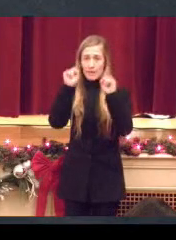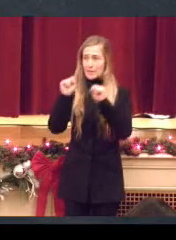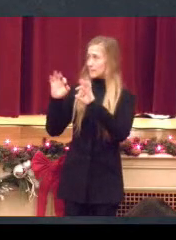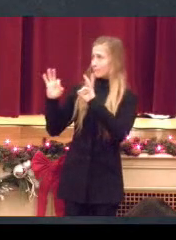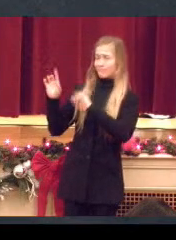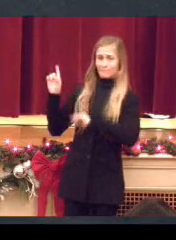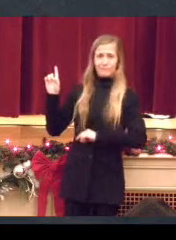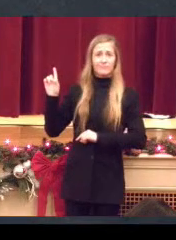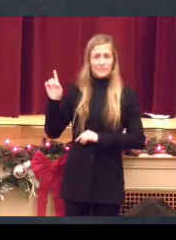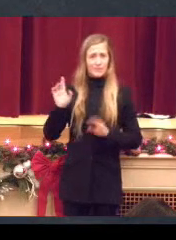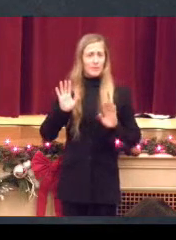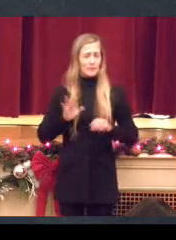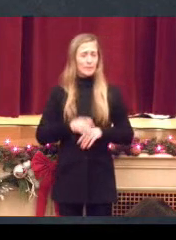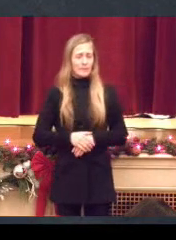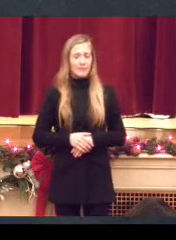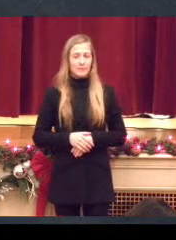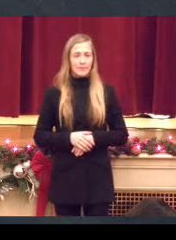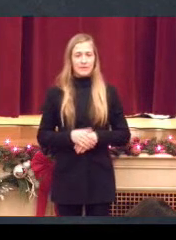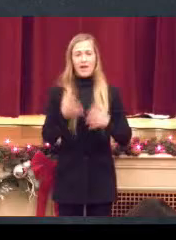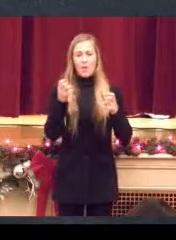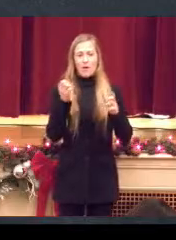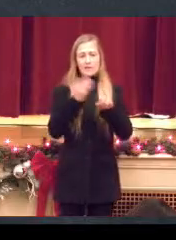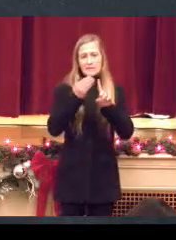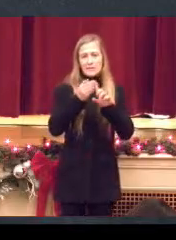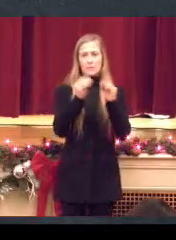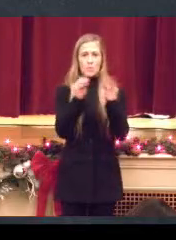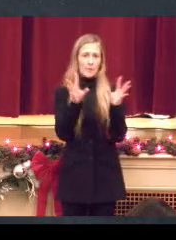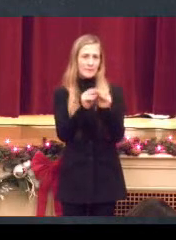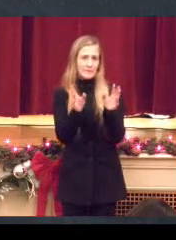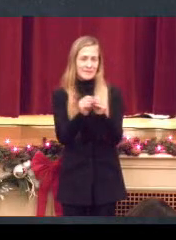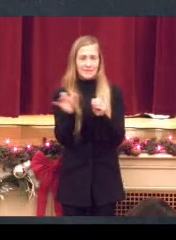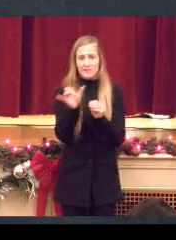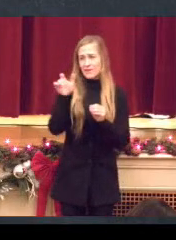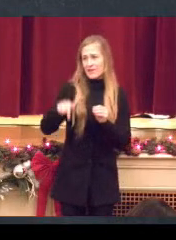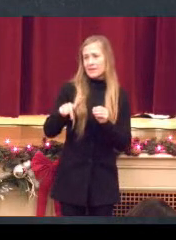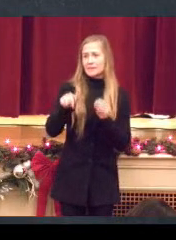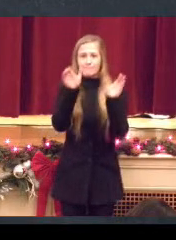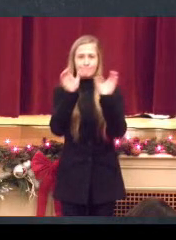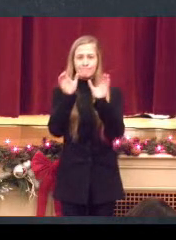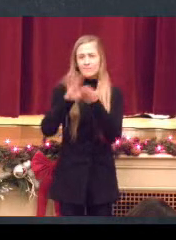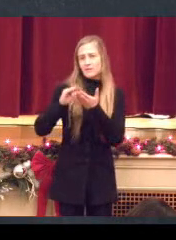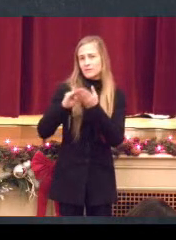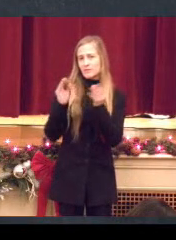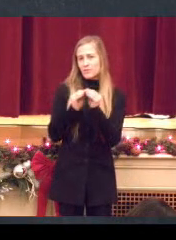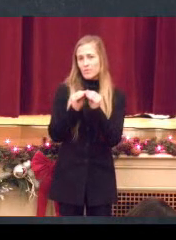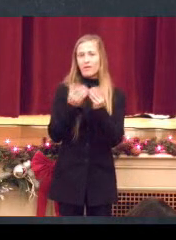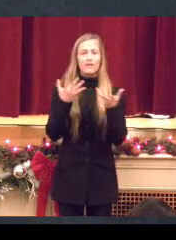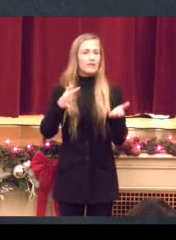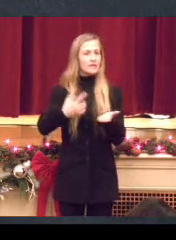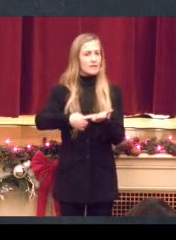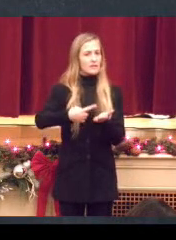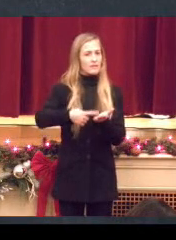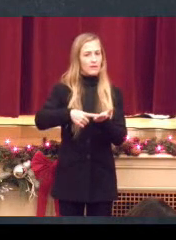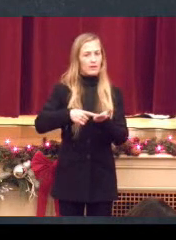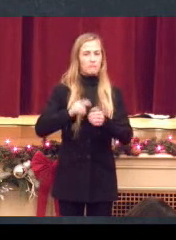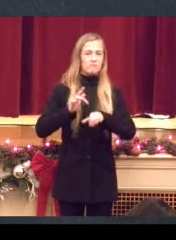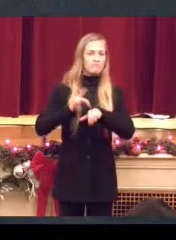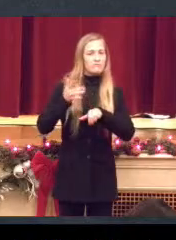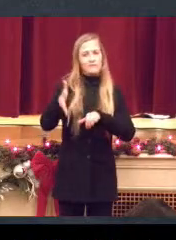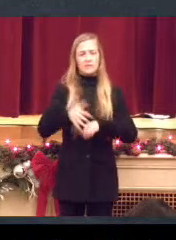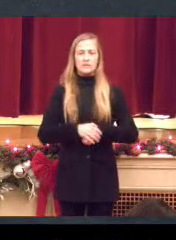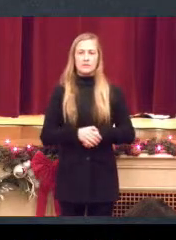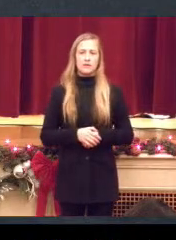and would like to attend more meetings and find out more about it. We talked a little bit, you talked a little bit about some